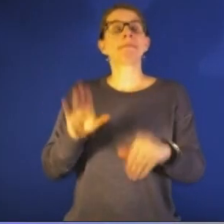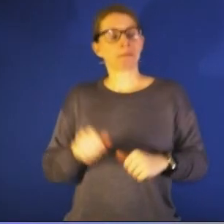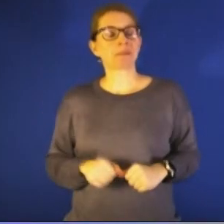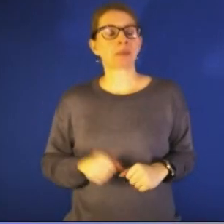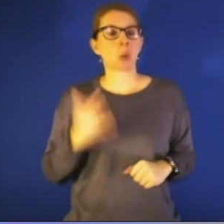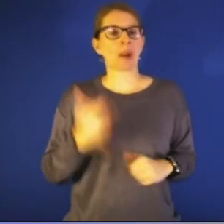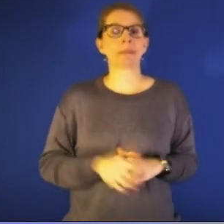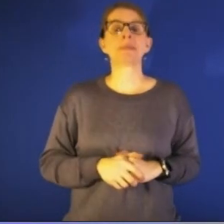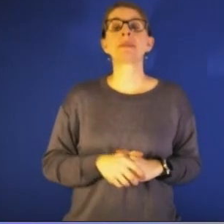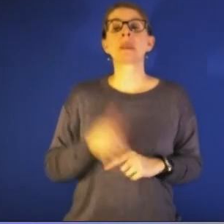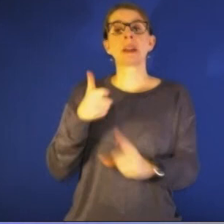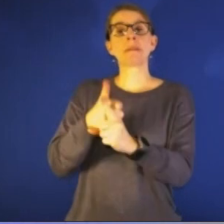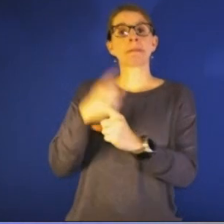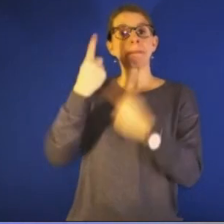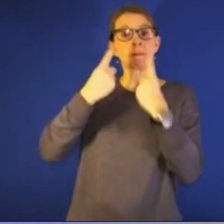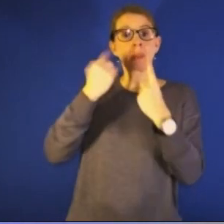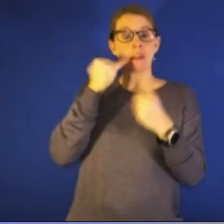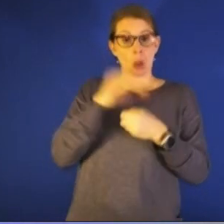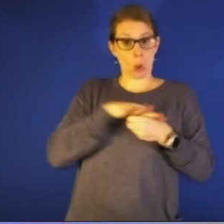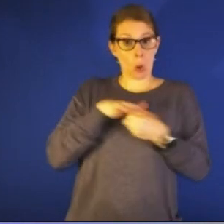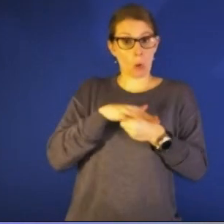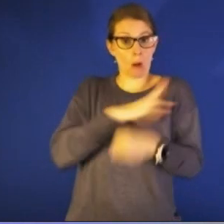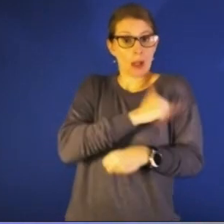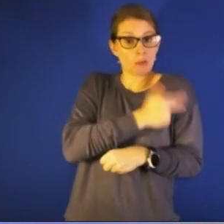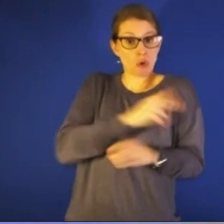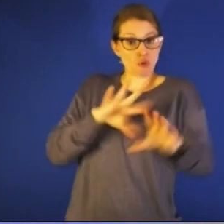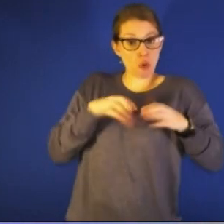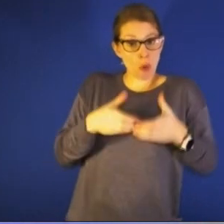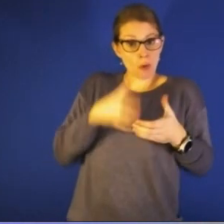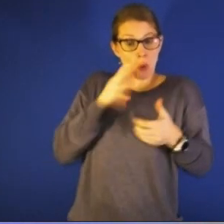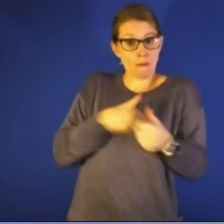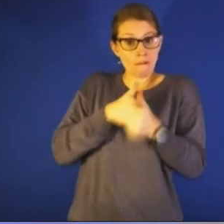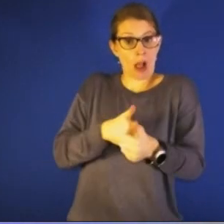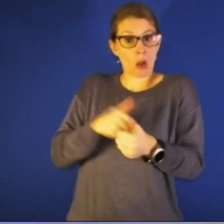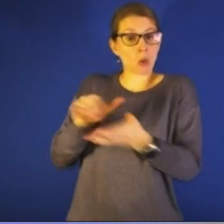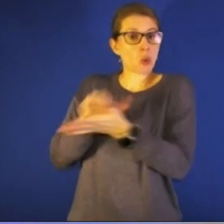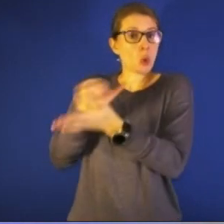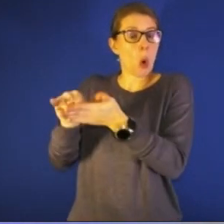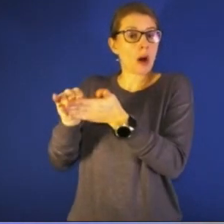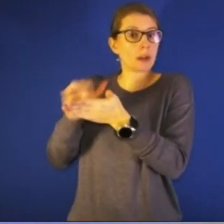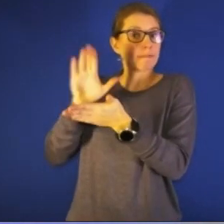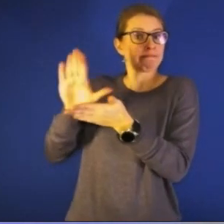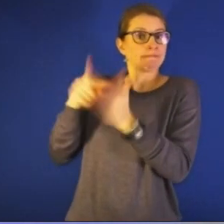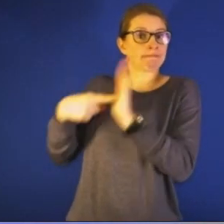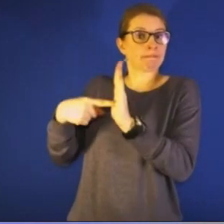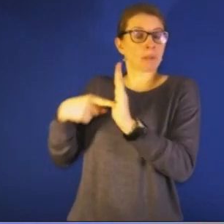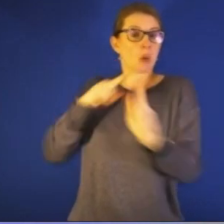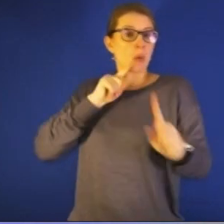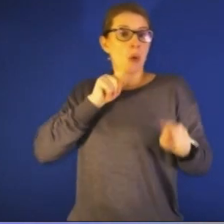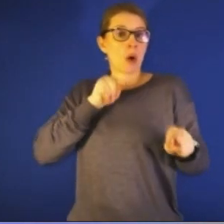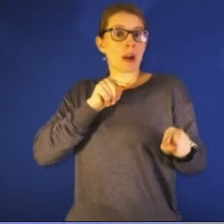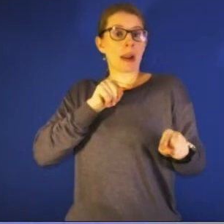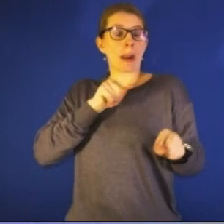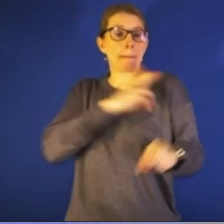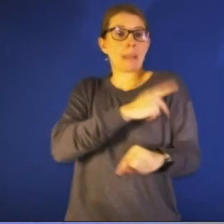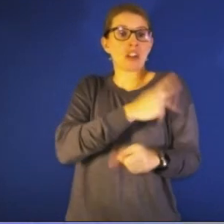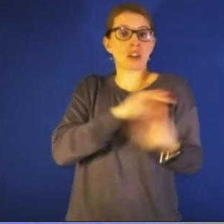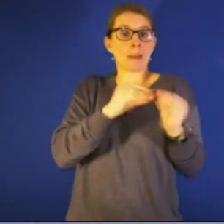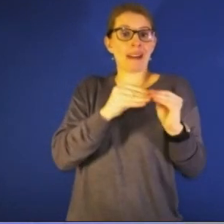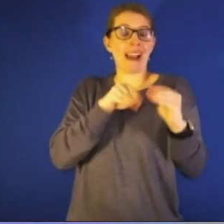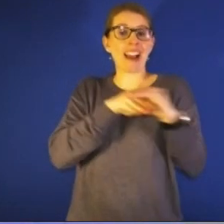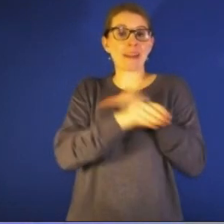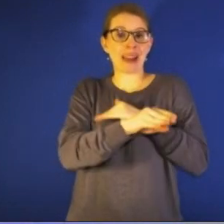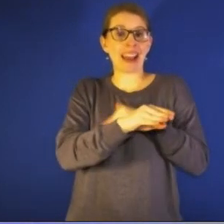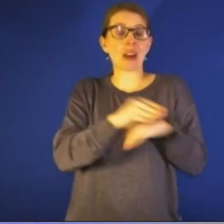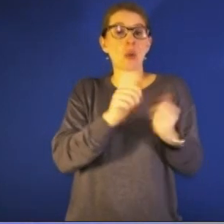if our local hospital groups are going to follow New York's lead and begin reporting patient numbers of admitted with COVID versus